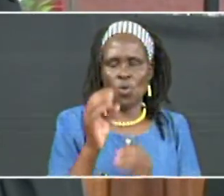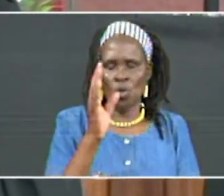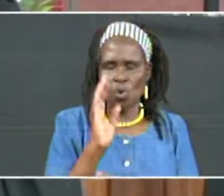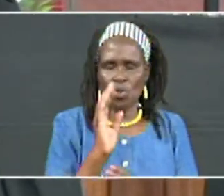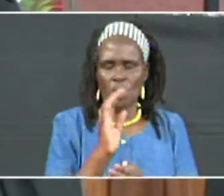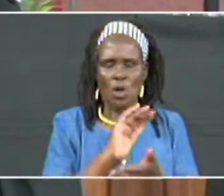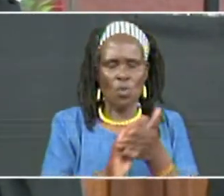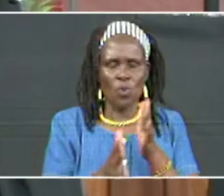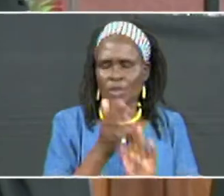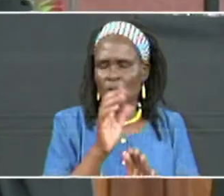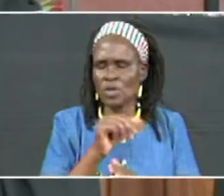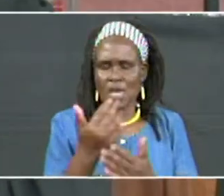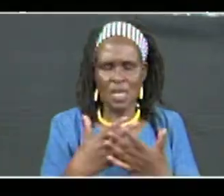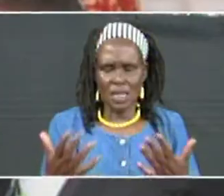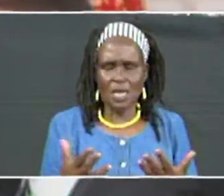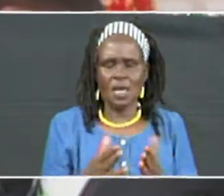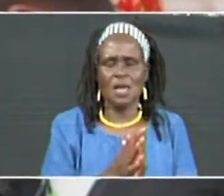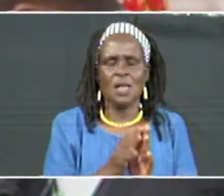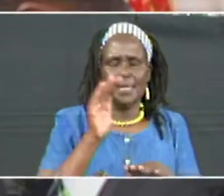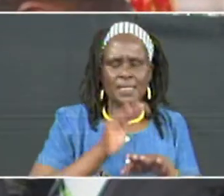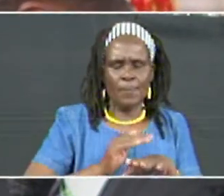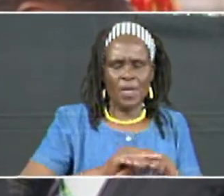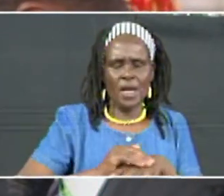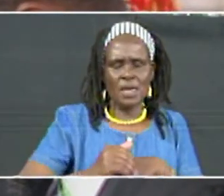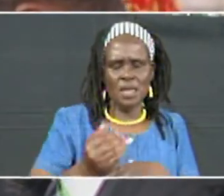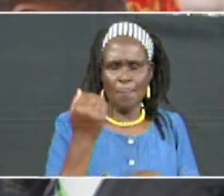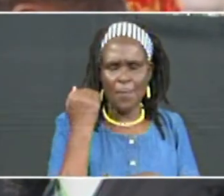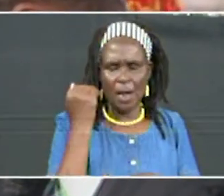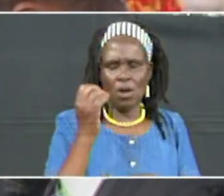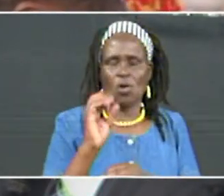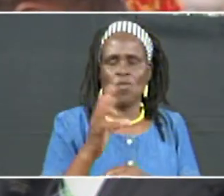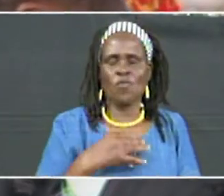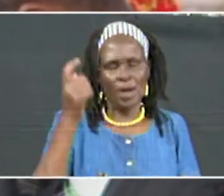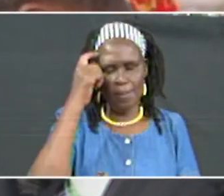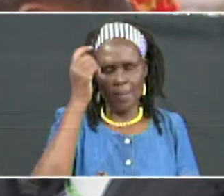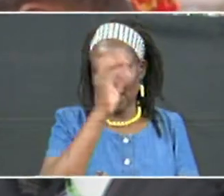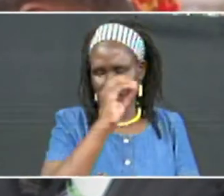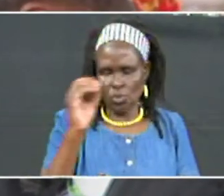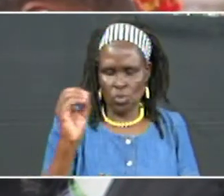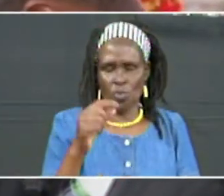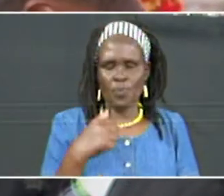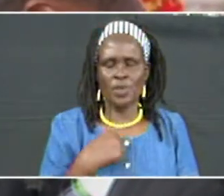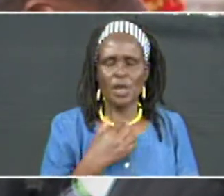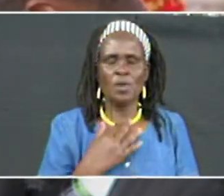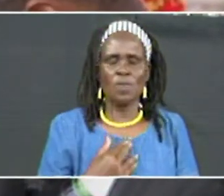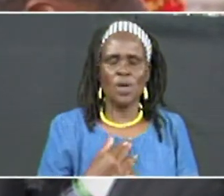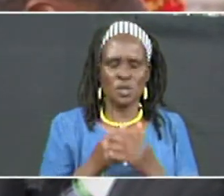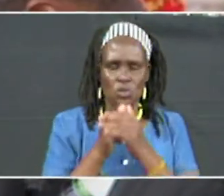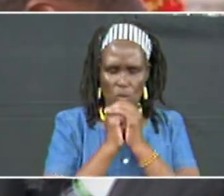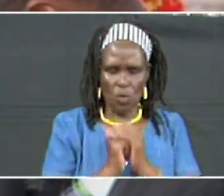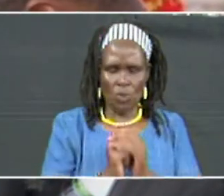anything tagging at the back of my mind. I want to worship you.